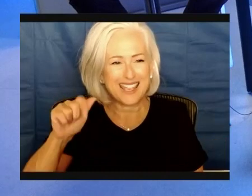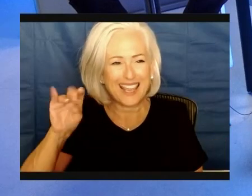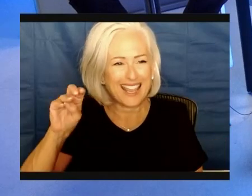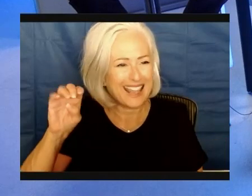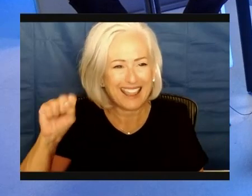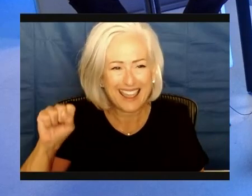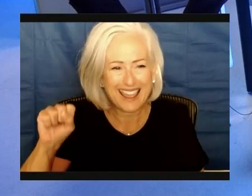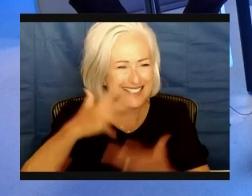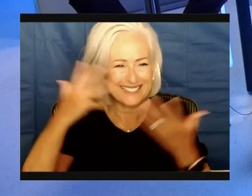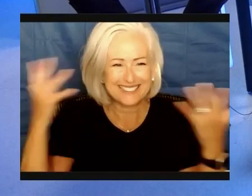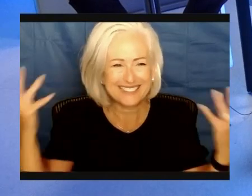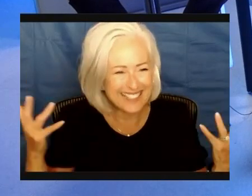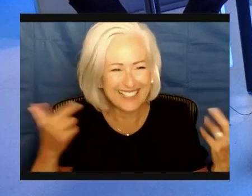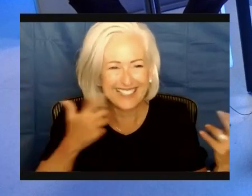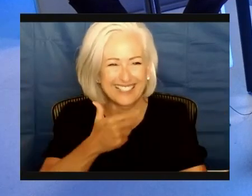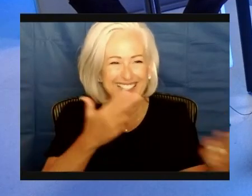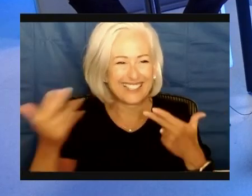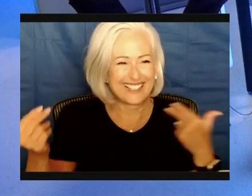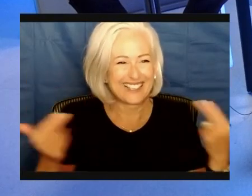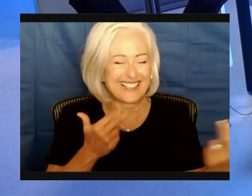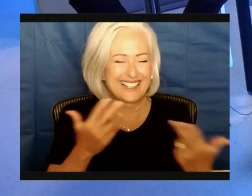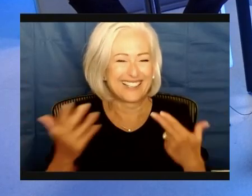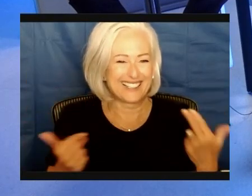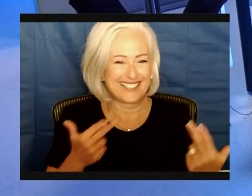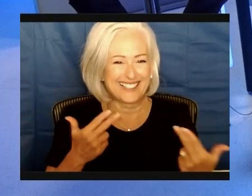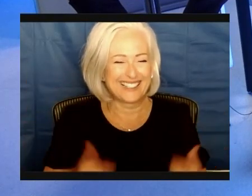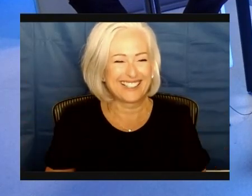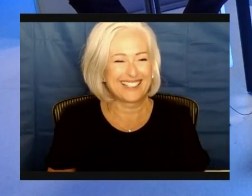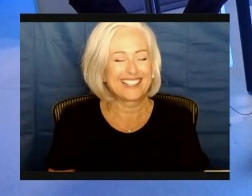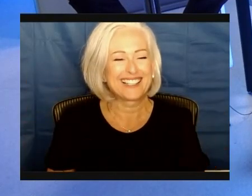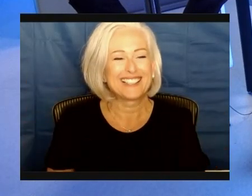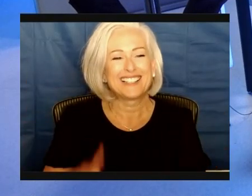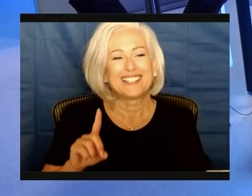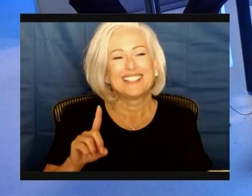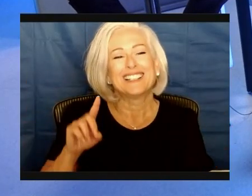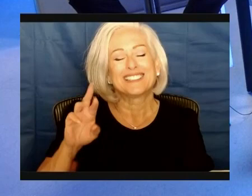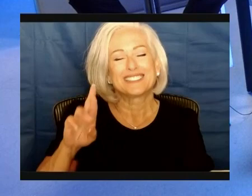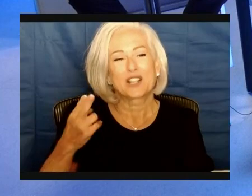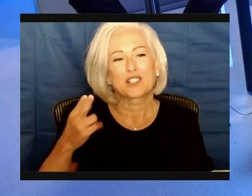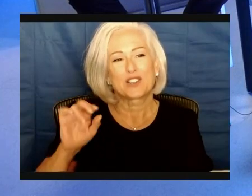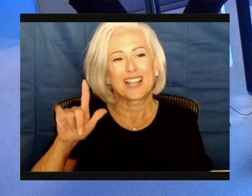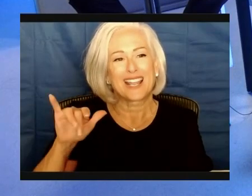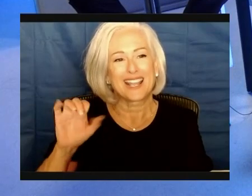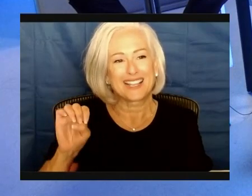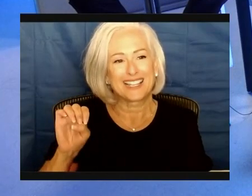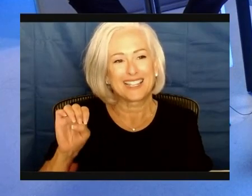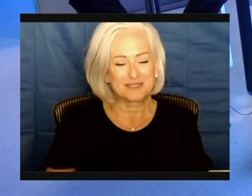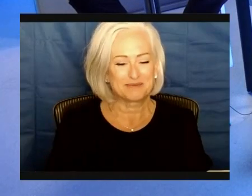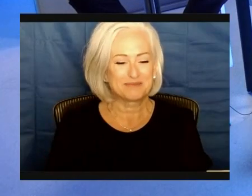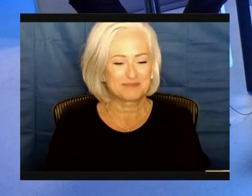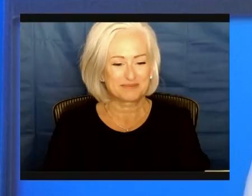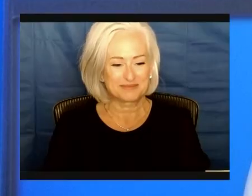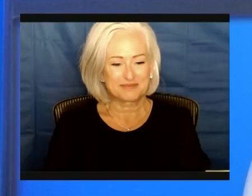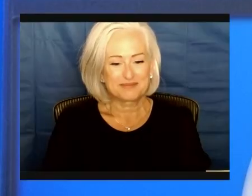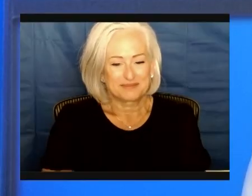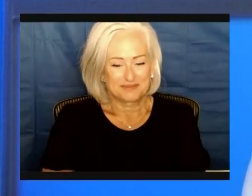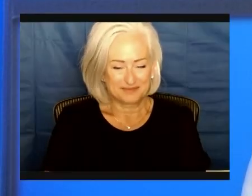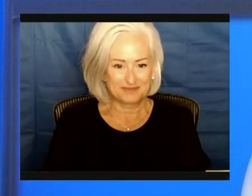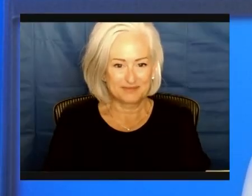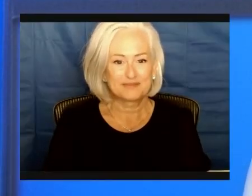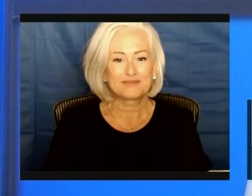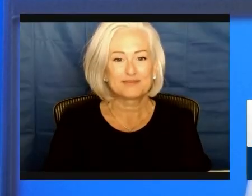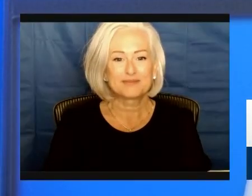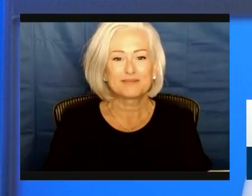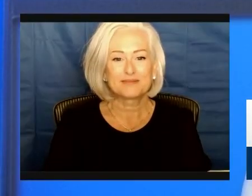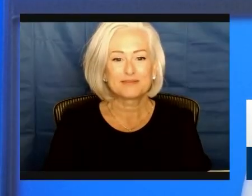That is the best. Dr. Hiley, how about you? What's been your best part about Kansas City so far? So the people here are